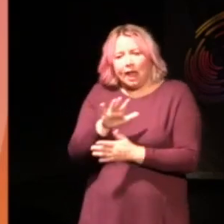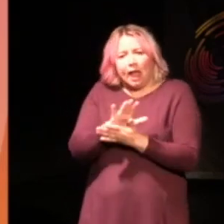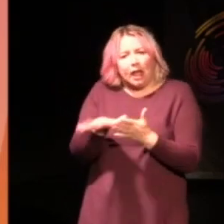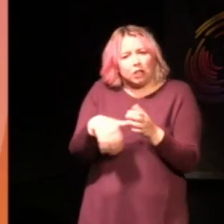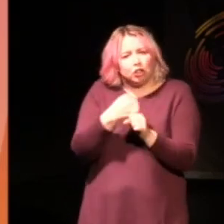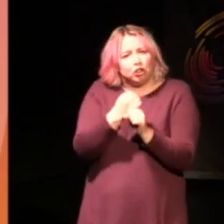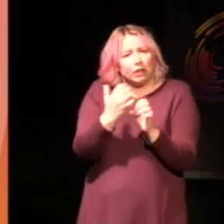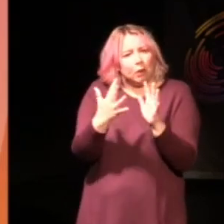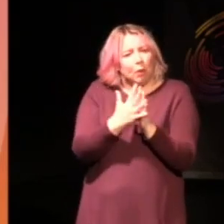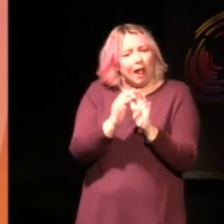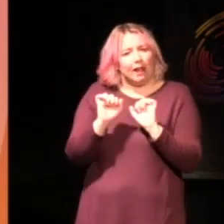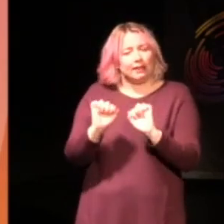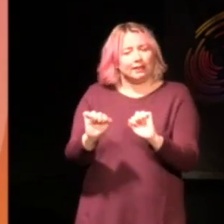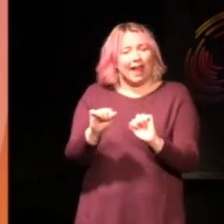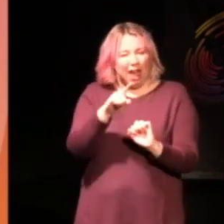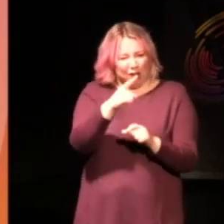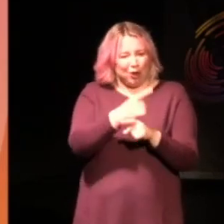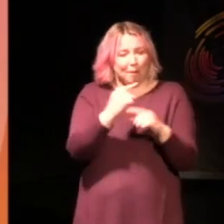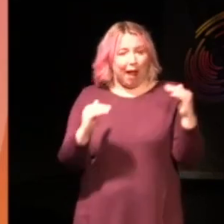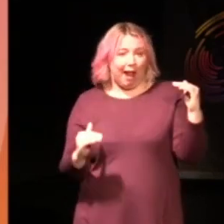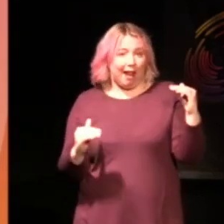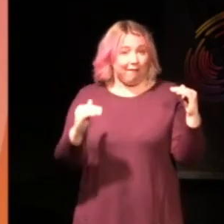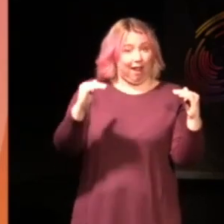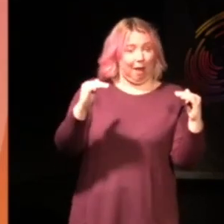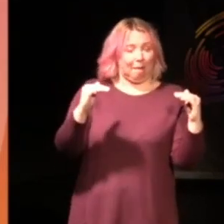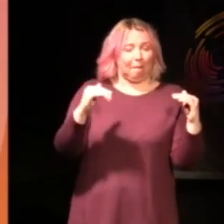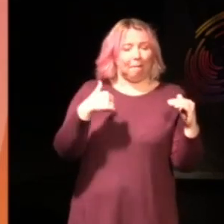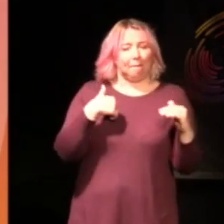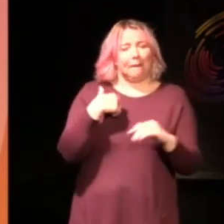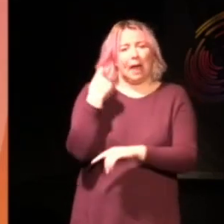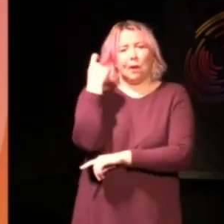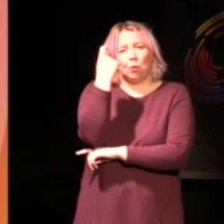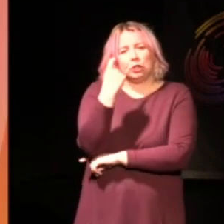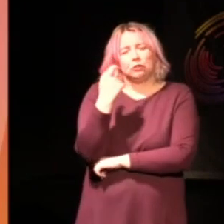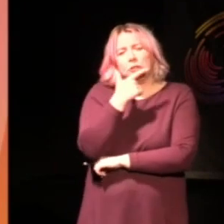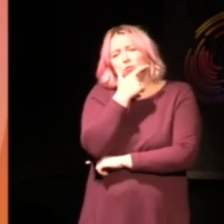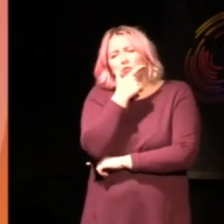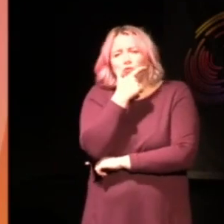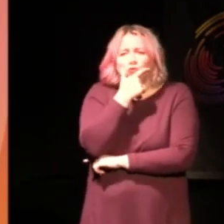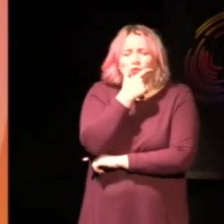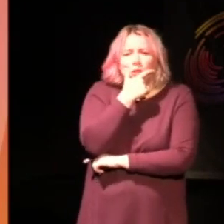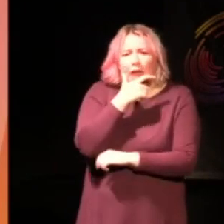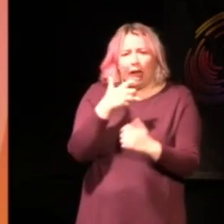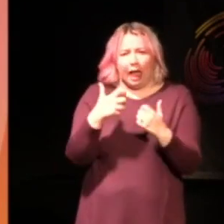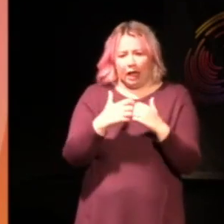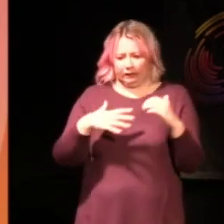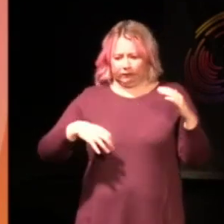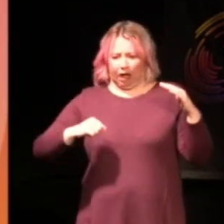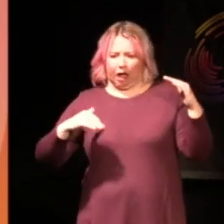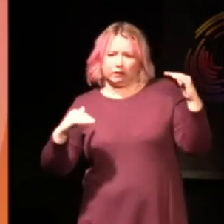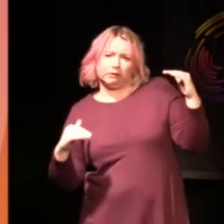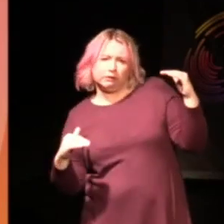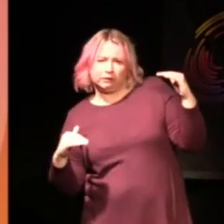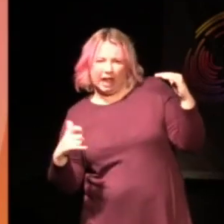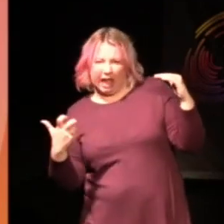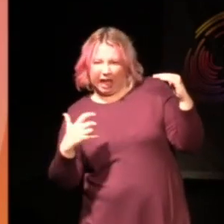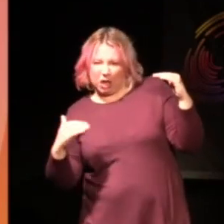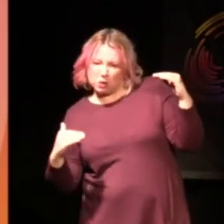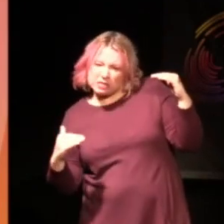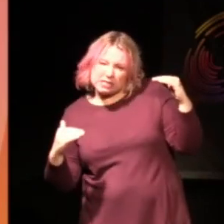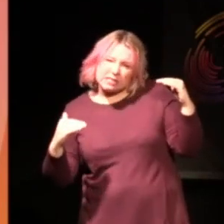about this idea of levelling up, and I've been wondering recently how you level up from a top-down position.